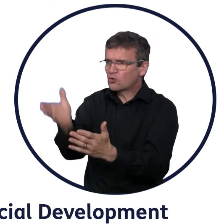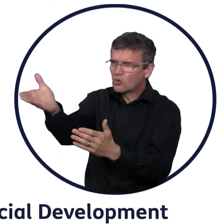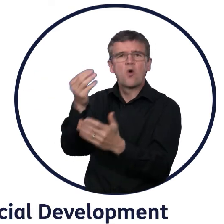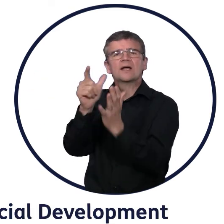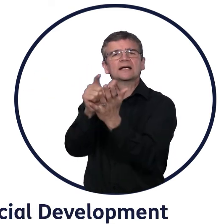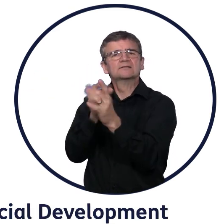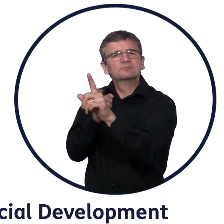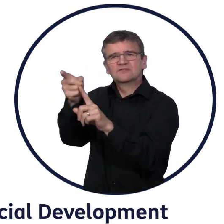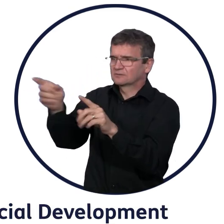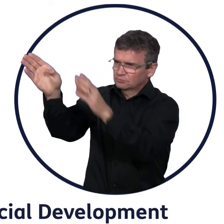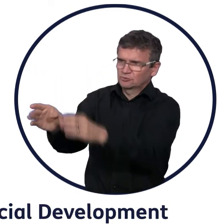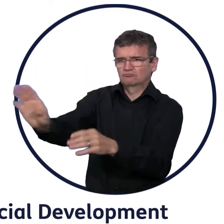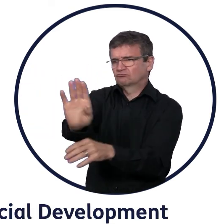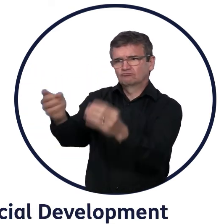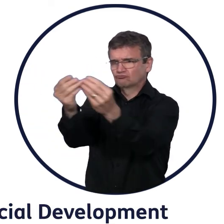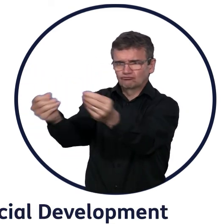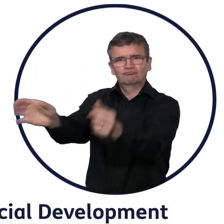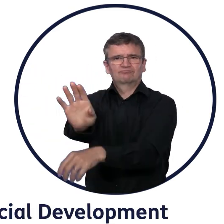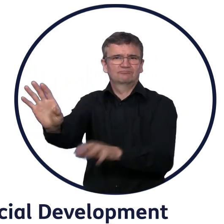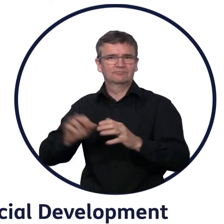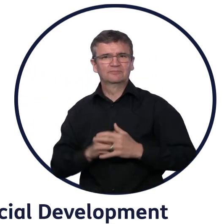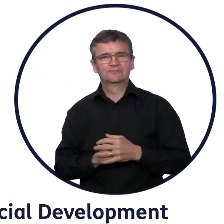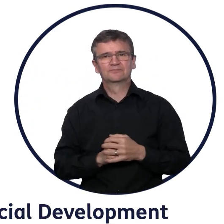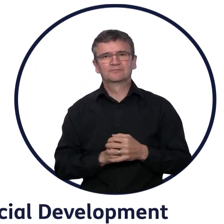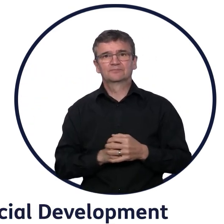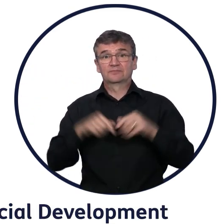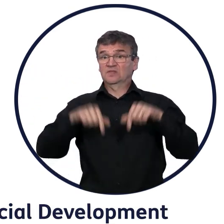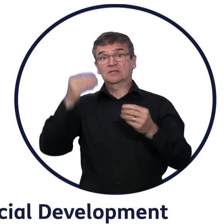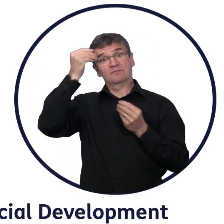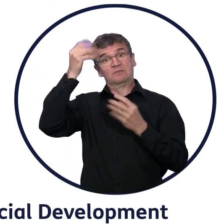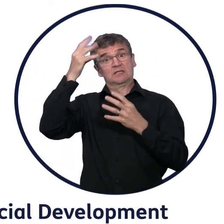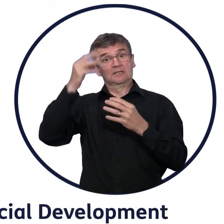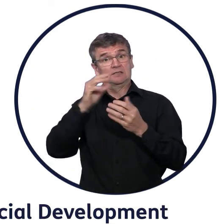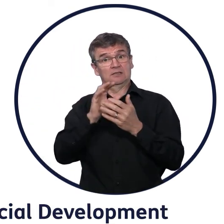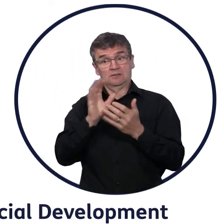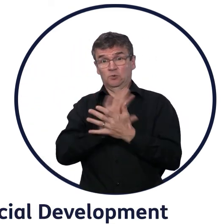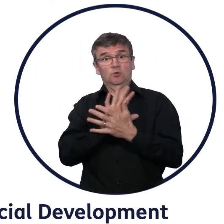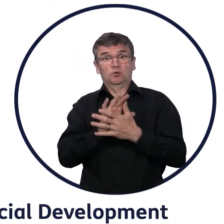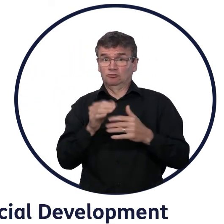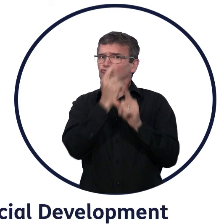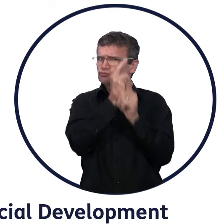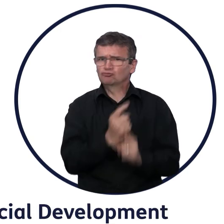legal worker if you need legal advice on a specific matter. The